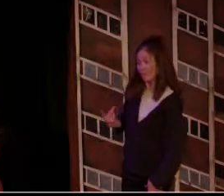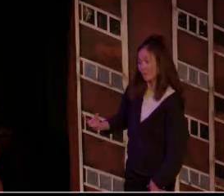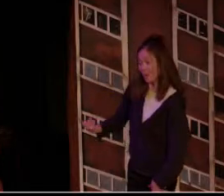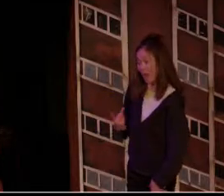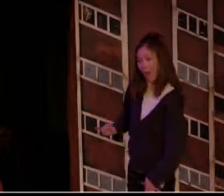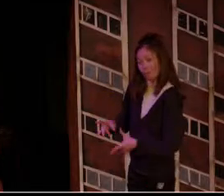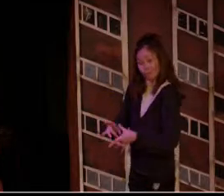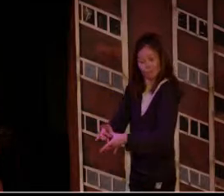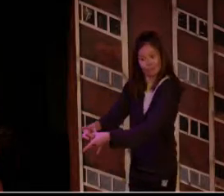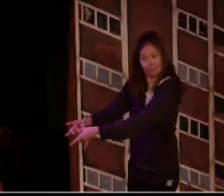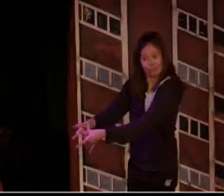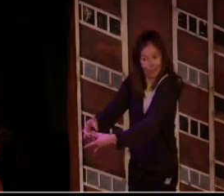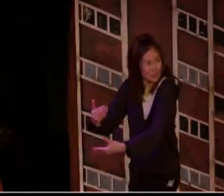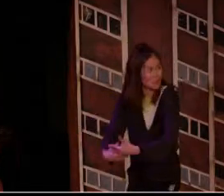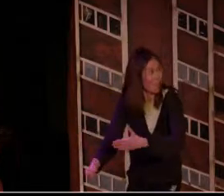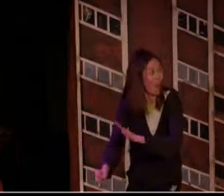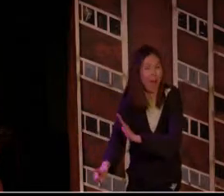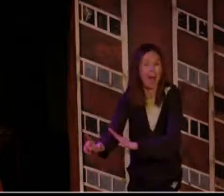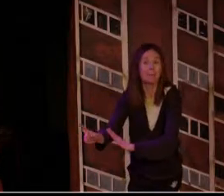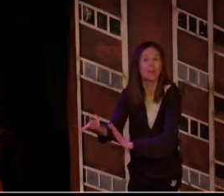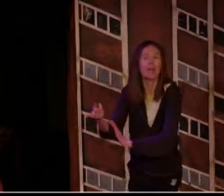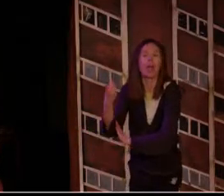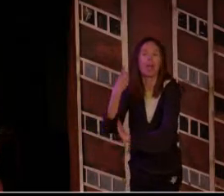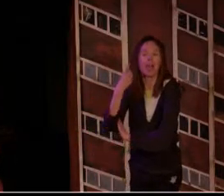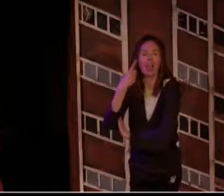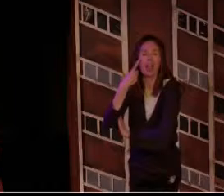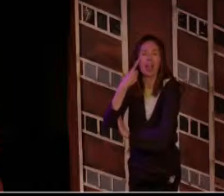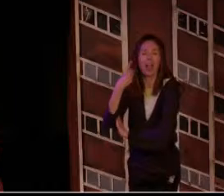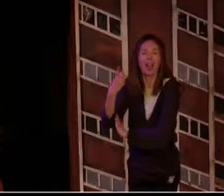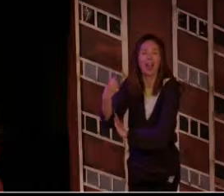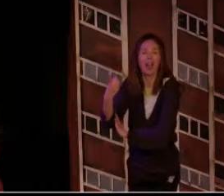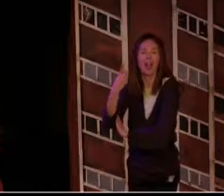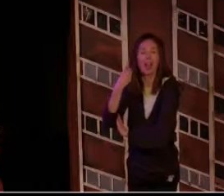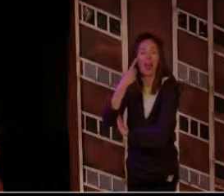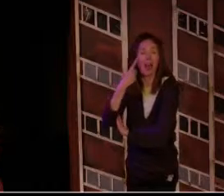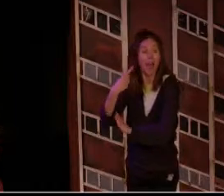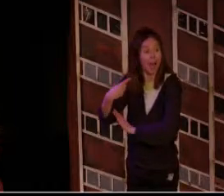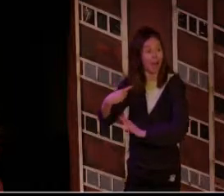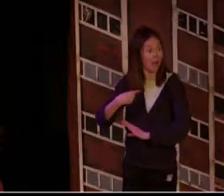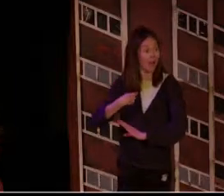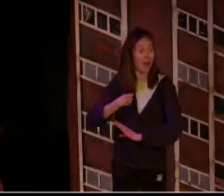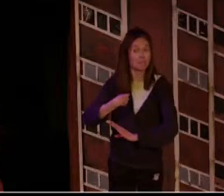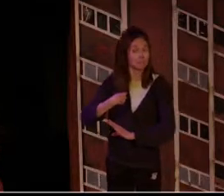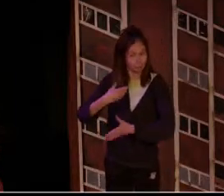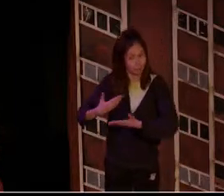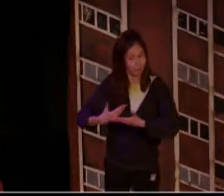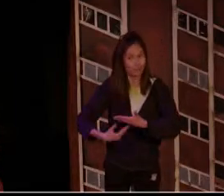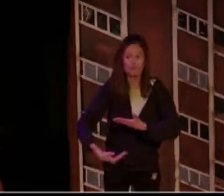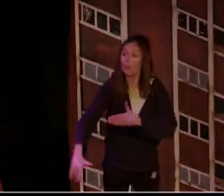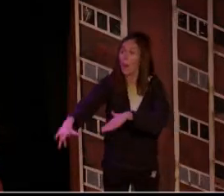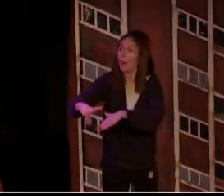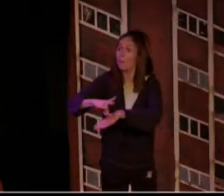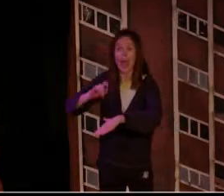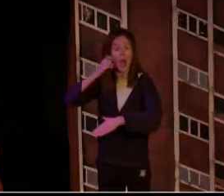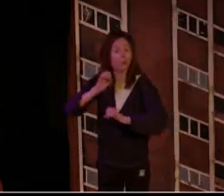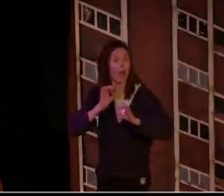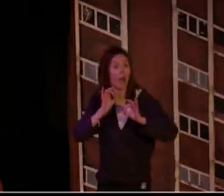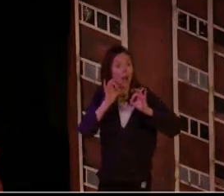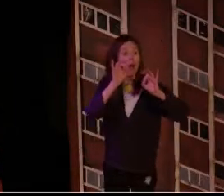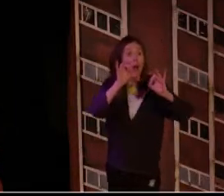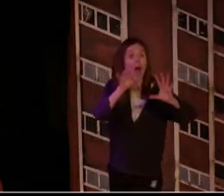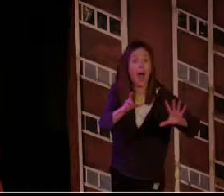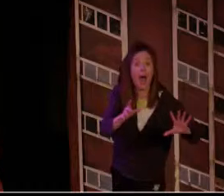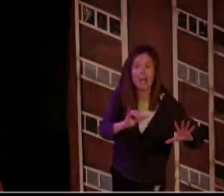time. Allow me this, to choose what things to show and to dismiss, to tell my